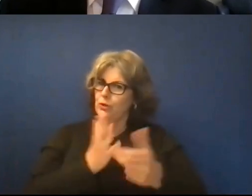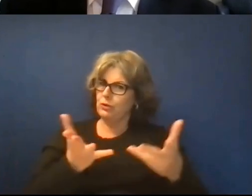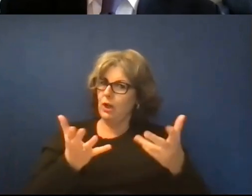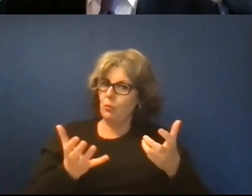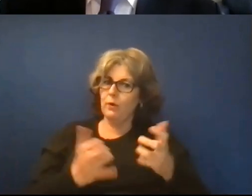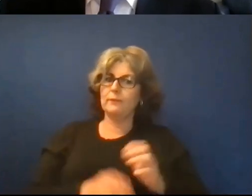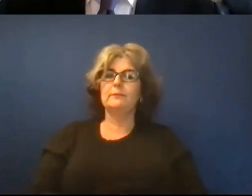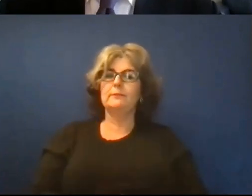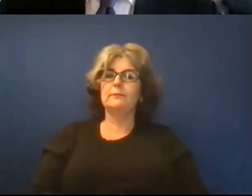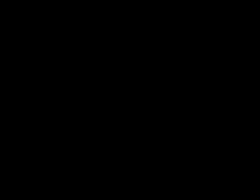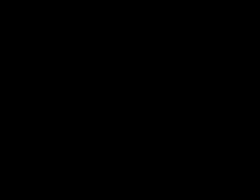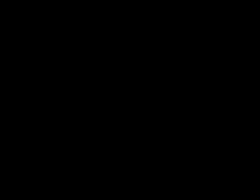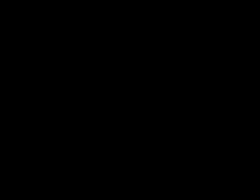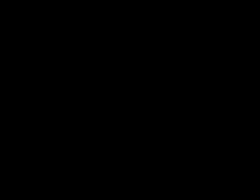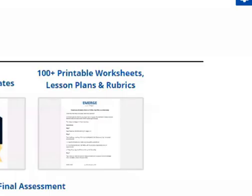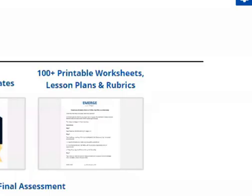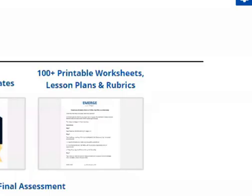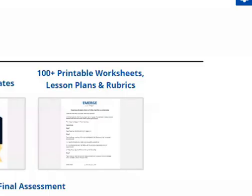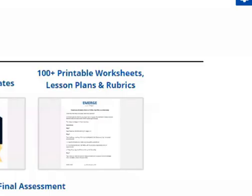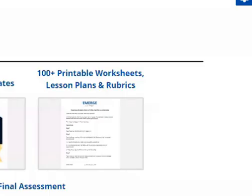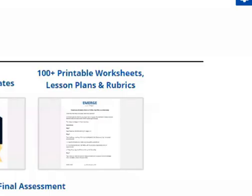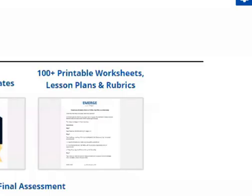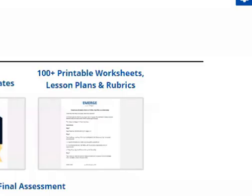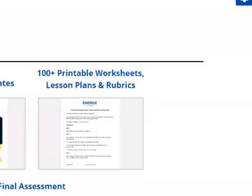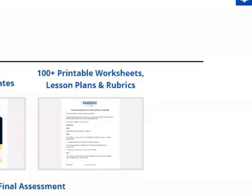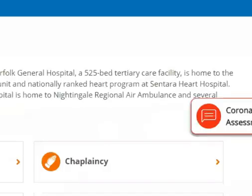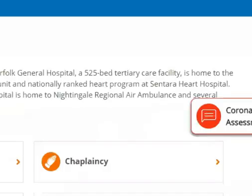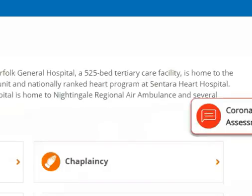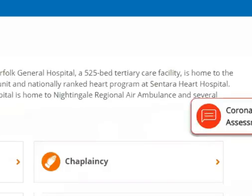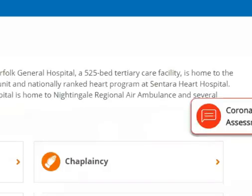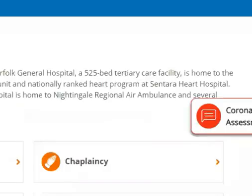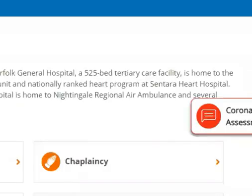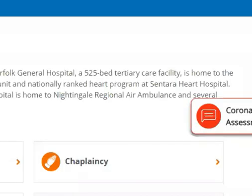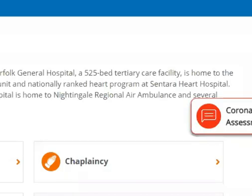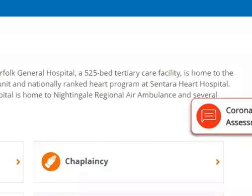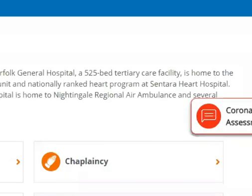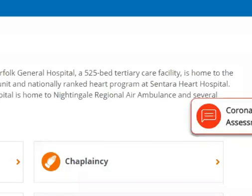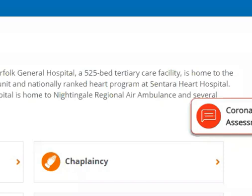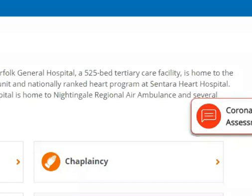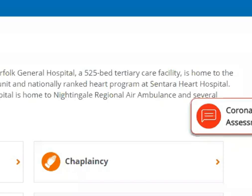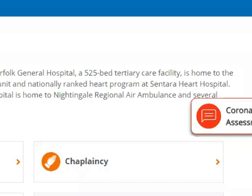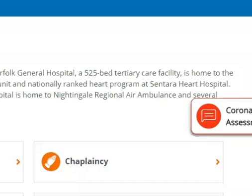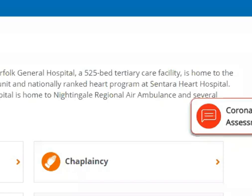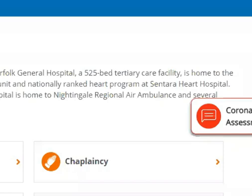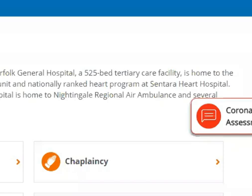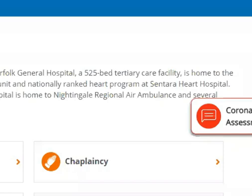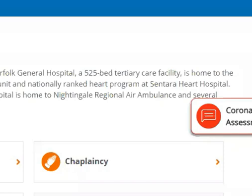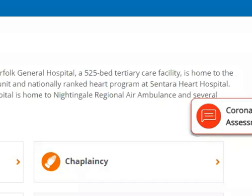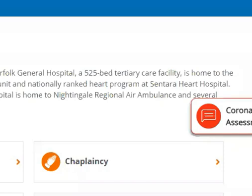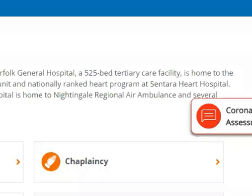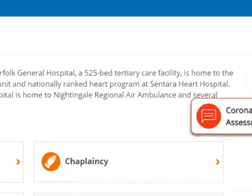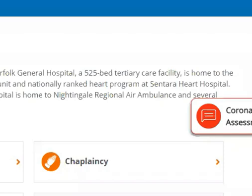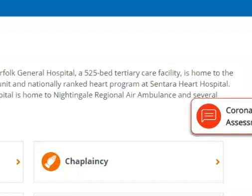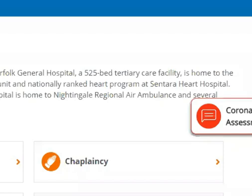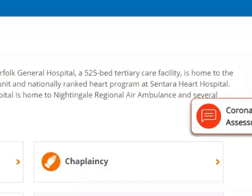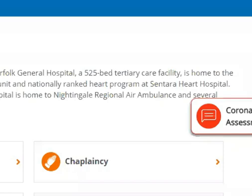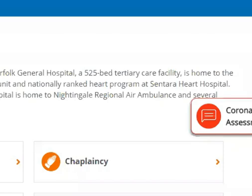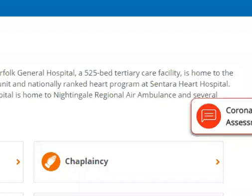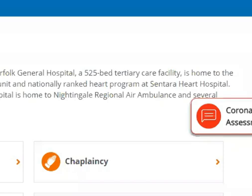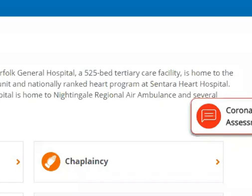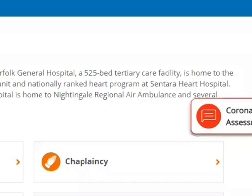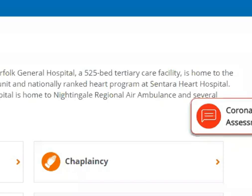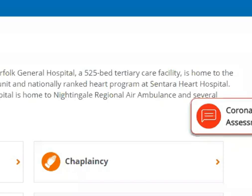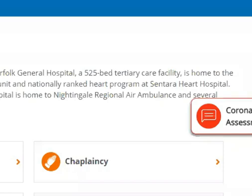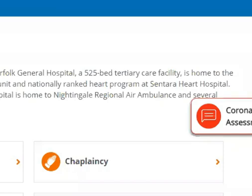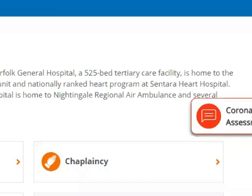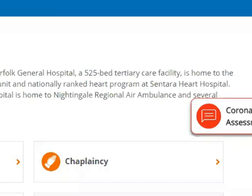let's say that you are going to meet one of them for a potential job. Well, Nurse Weller works for Sentara Norfolk General